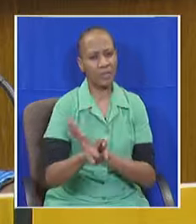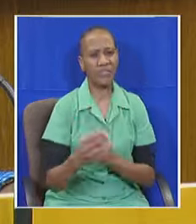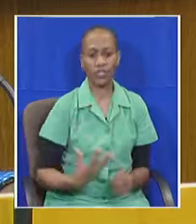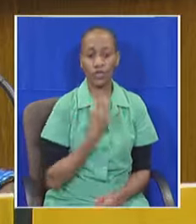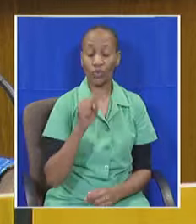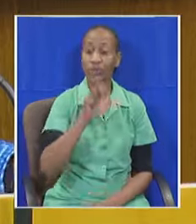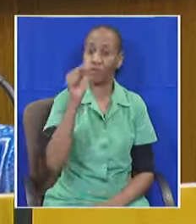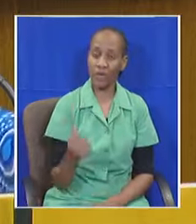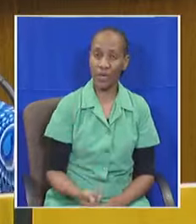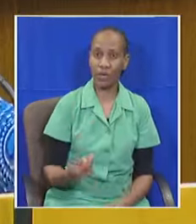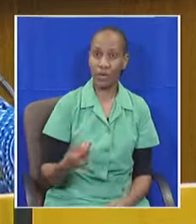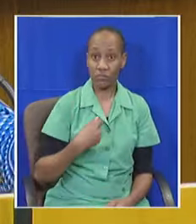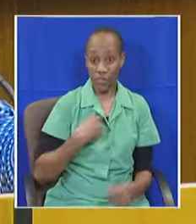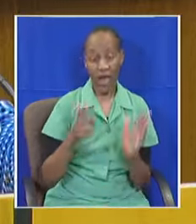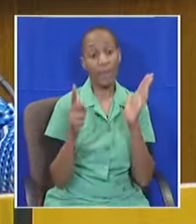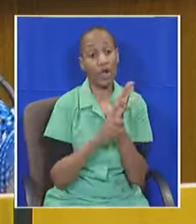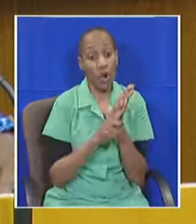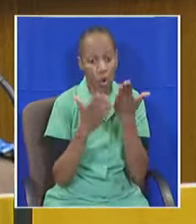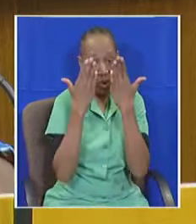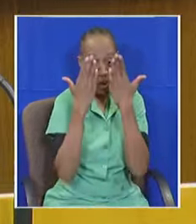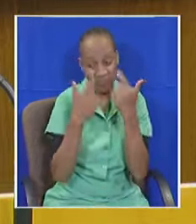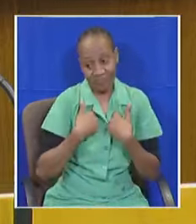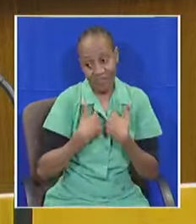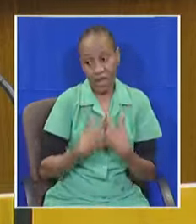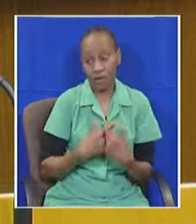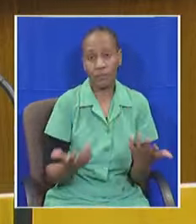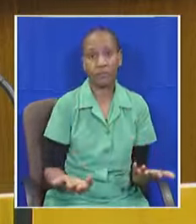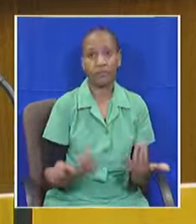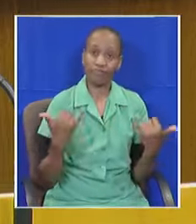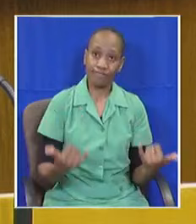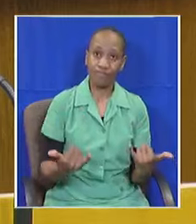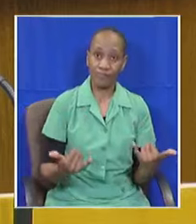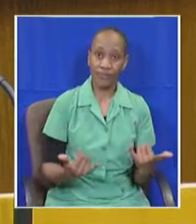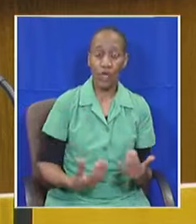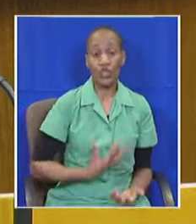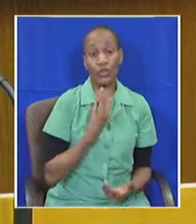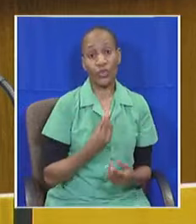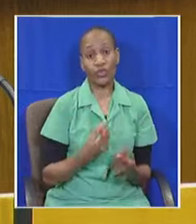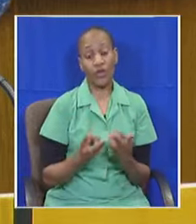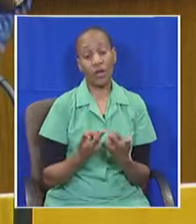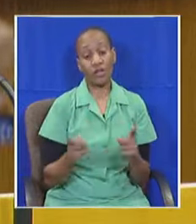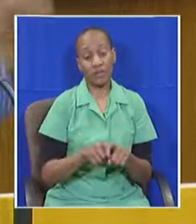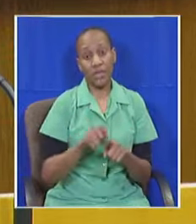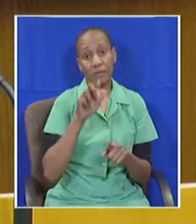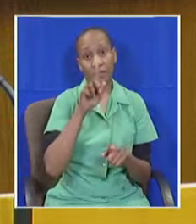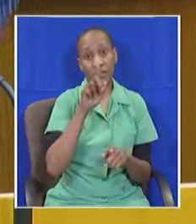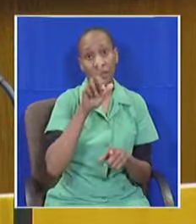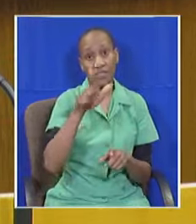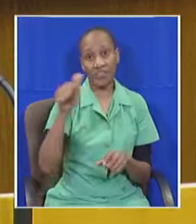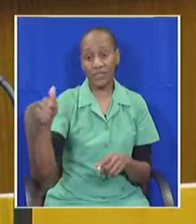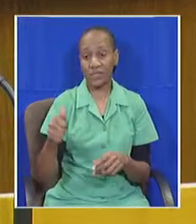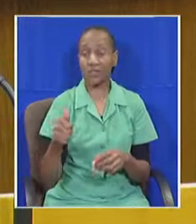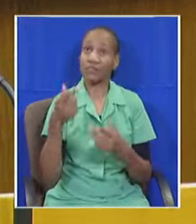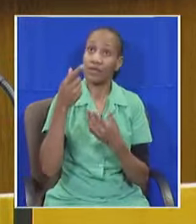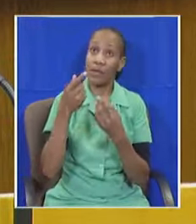basis. By the way, I'm still a law student. You must go and read about it. Now, like the youth of 1976, to my fellow South Africans sitting up in